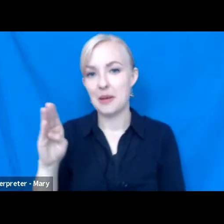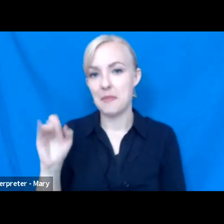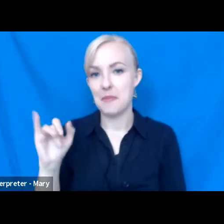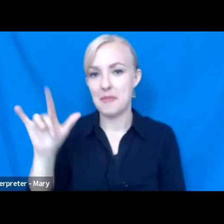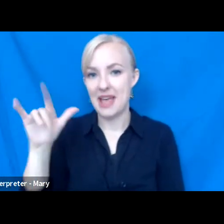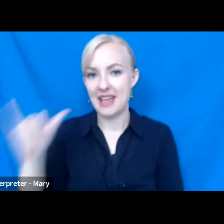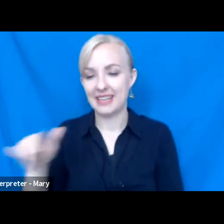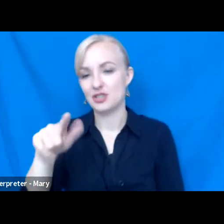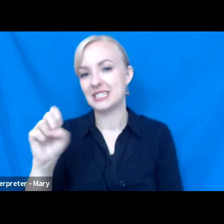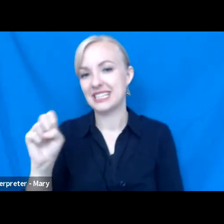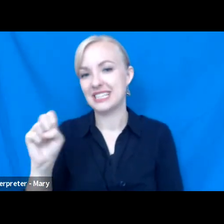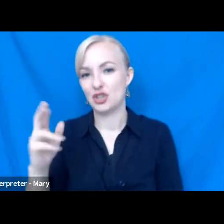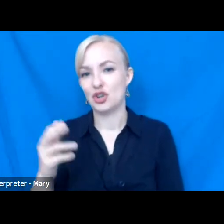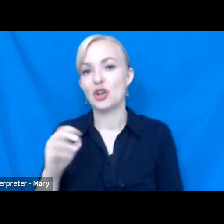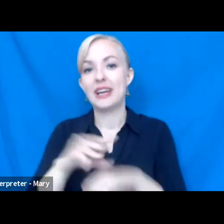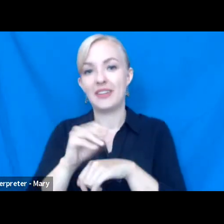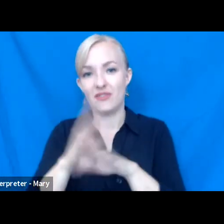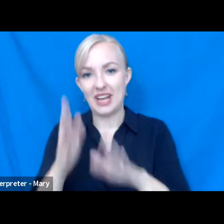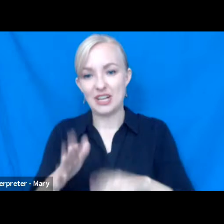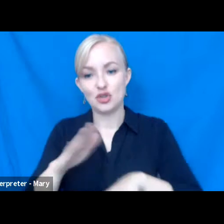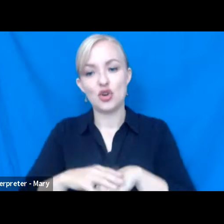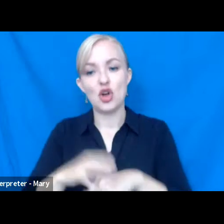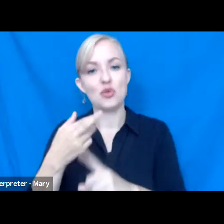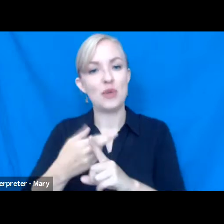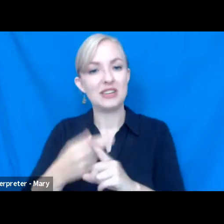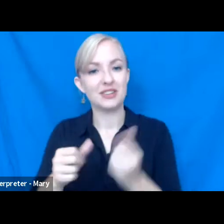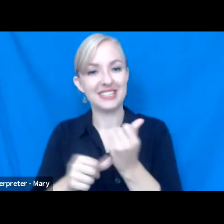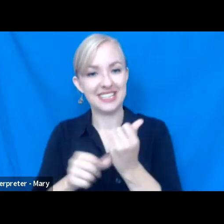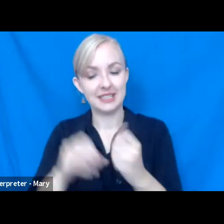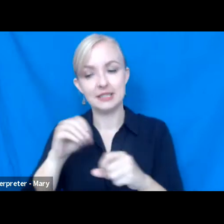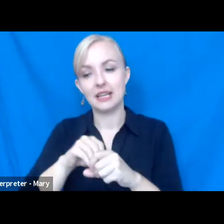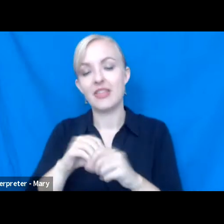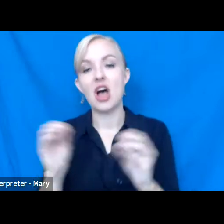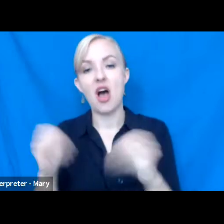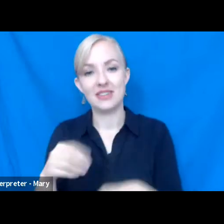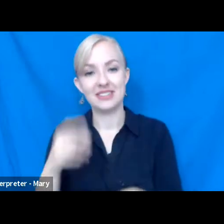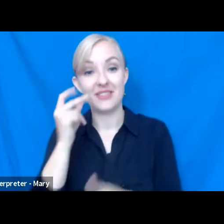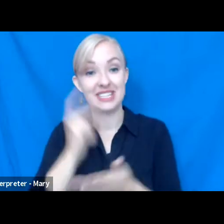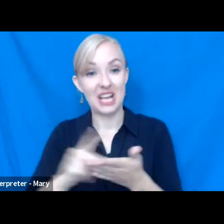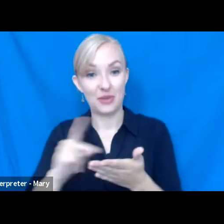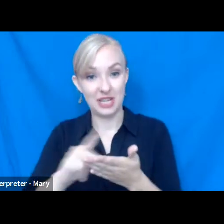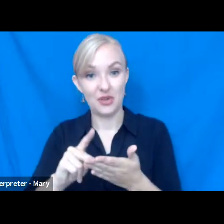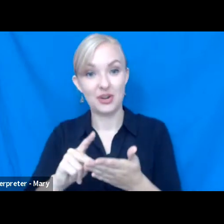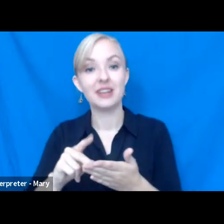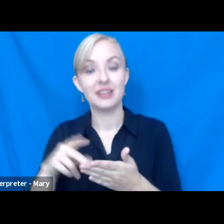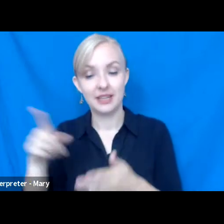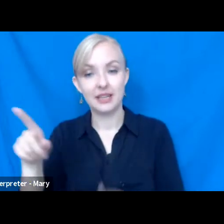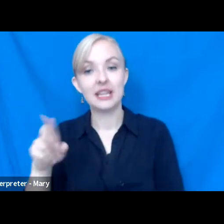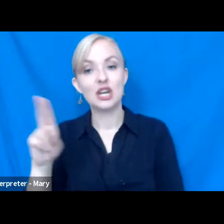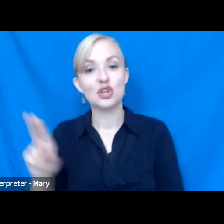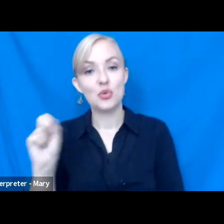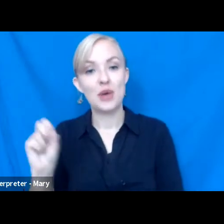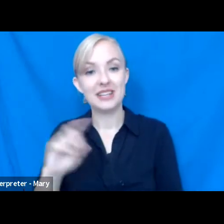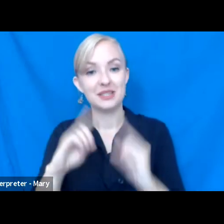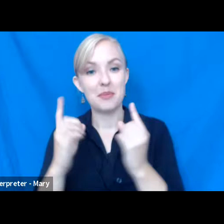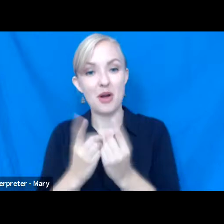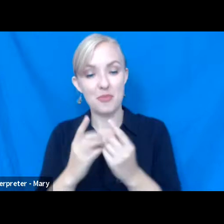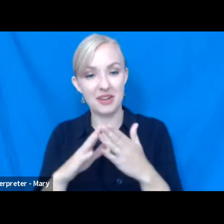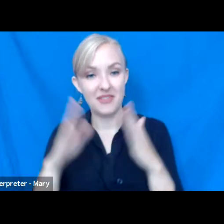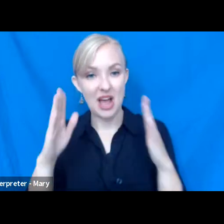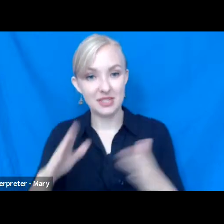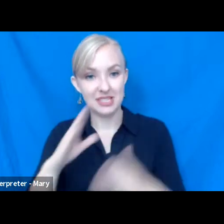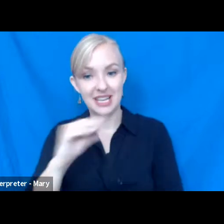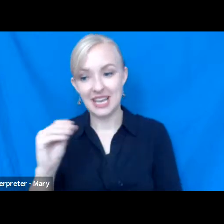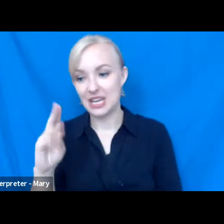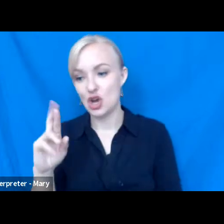Senior Advisor on Rental Assistance in the Office of the Secretary at the U.S. Department of Housing and